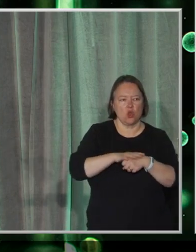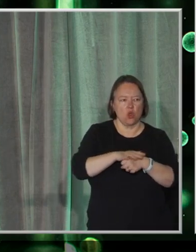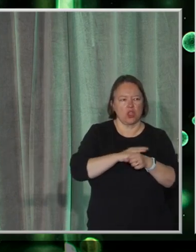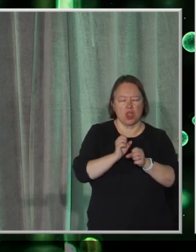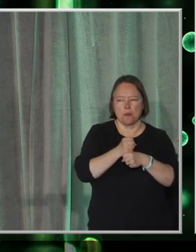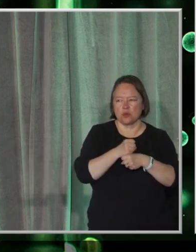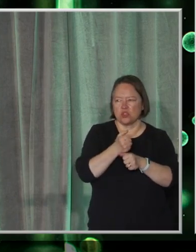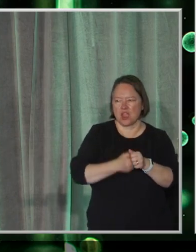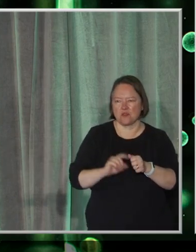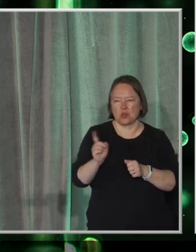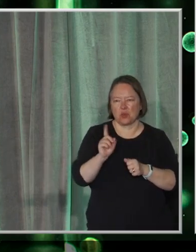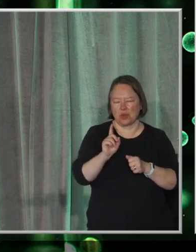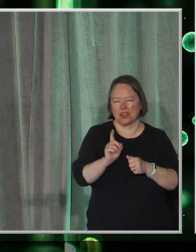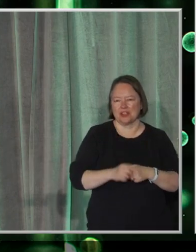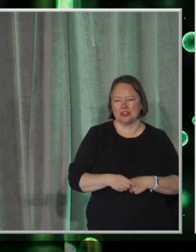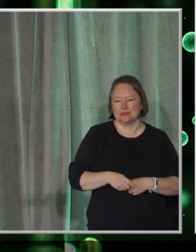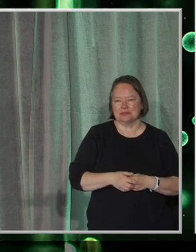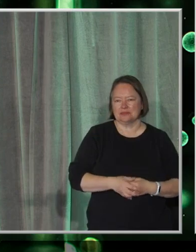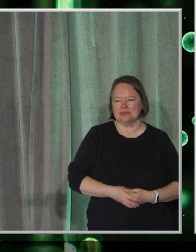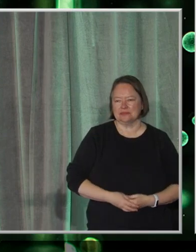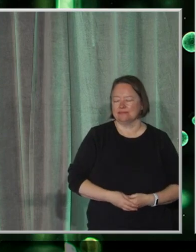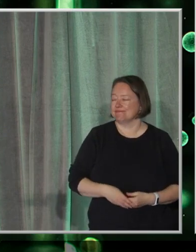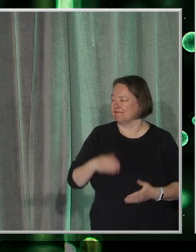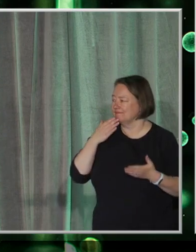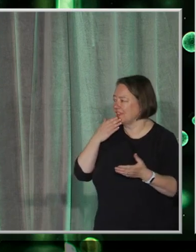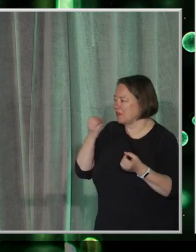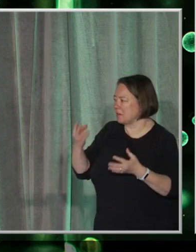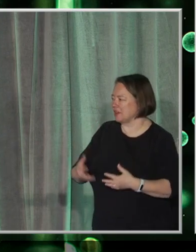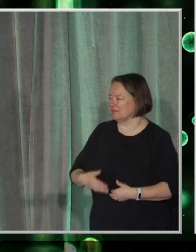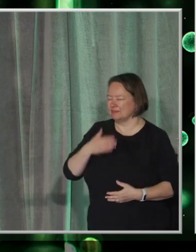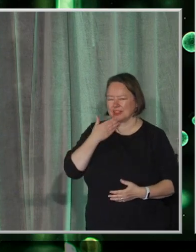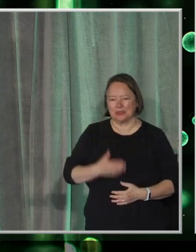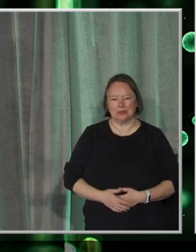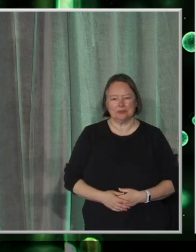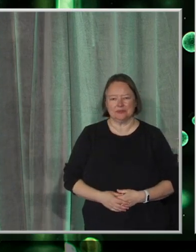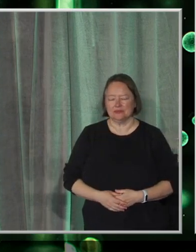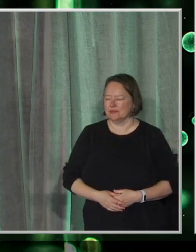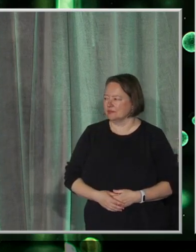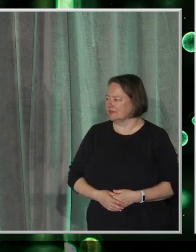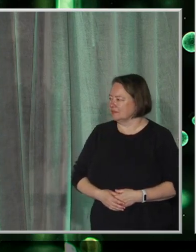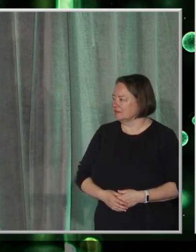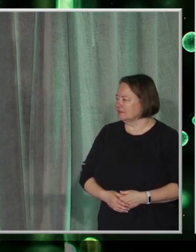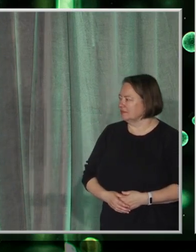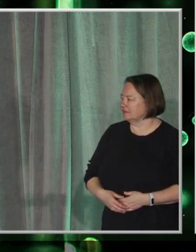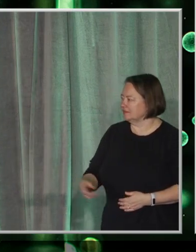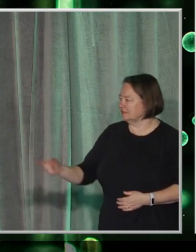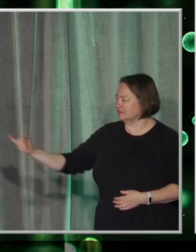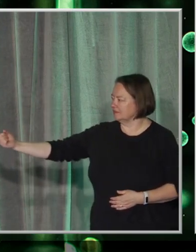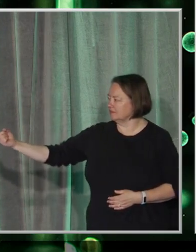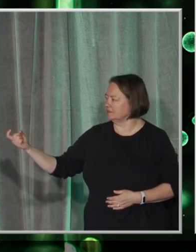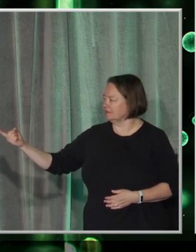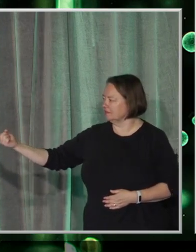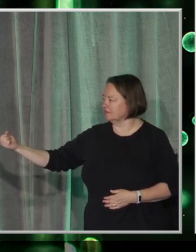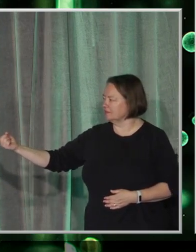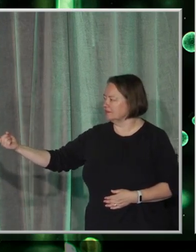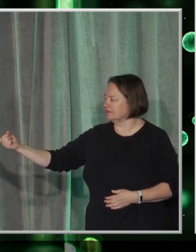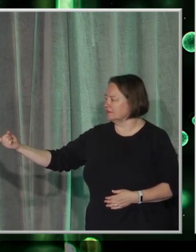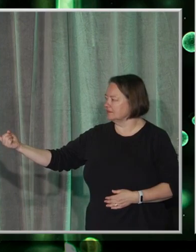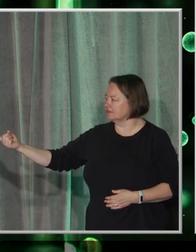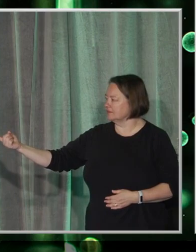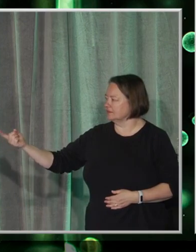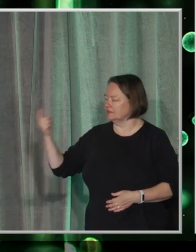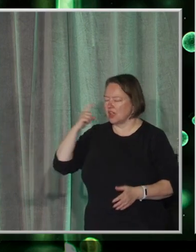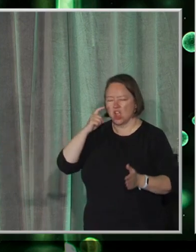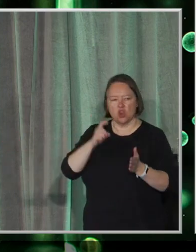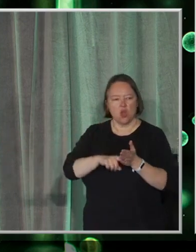everywhere, but it is underutilized. Yeah. Thank you very much. Yeah, thank you. So, I just wanted to ask you, I've noticed some of the